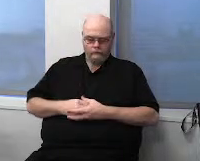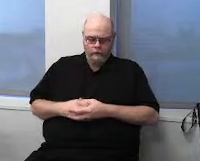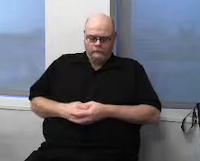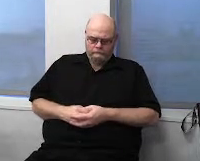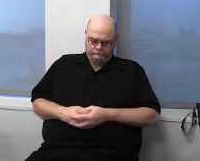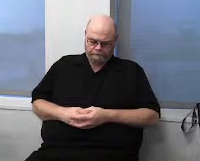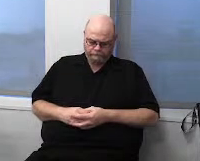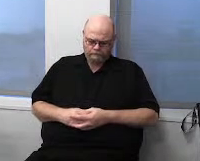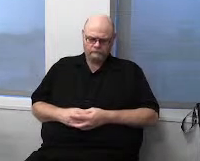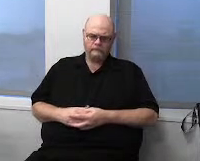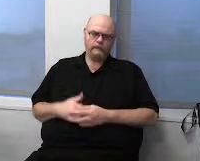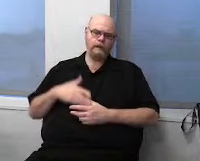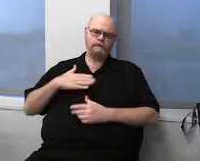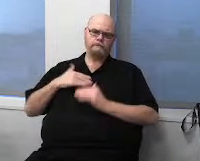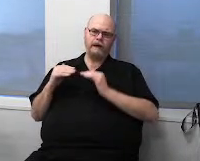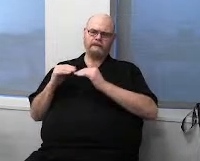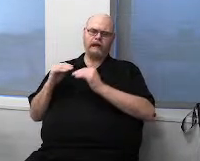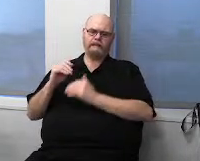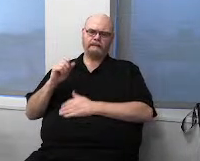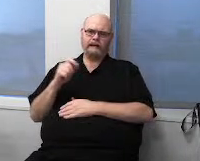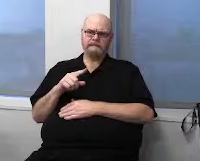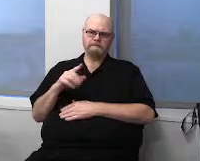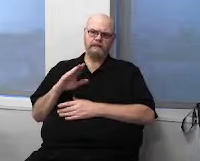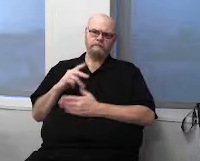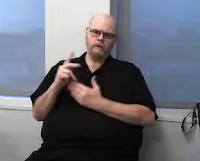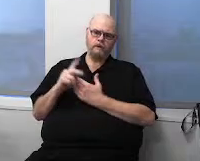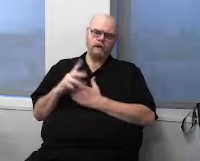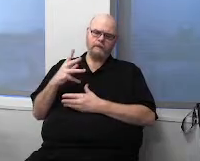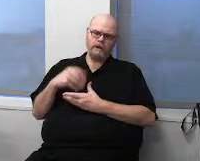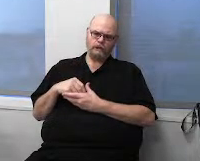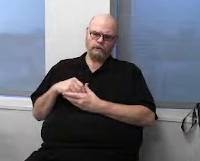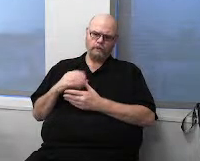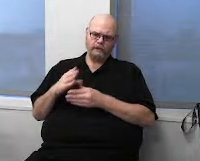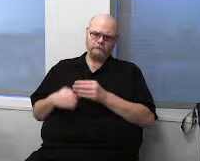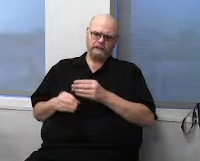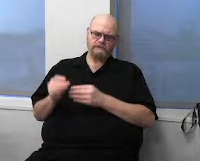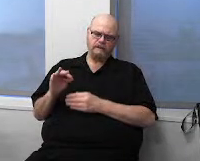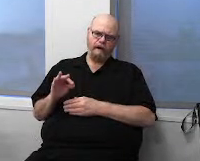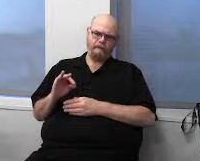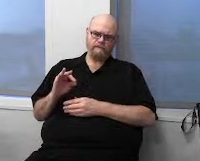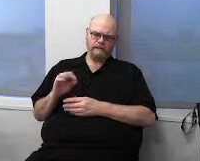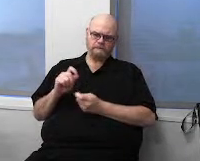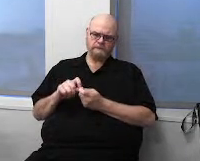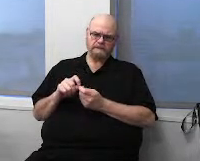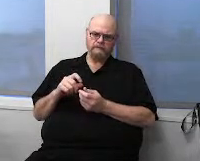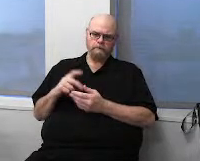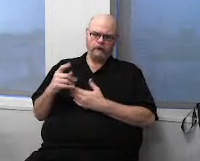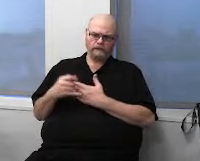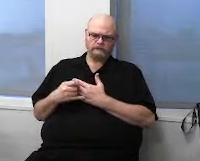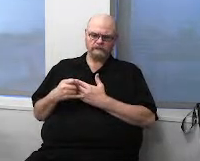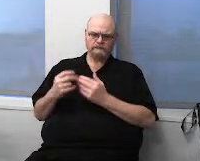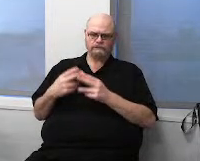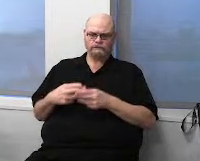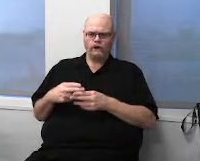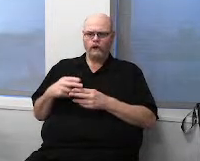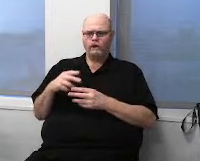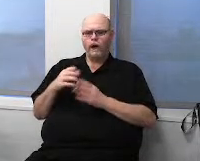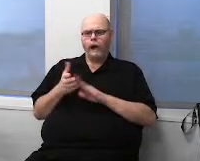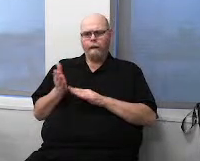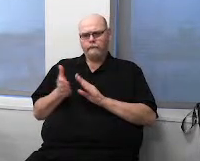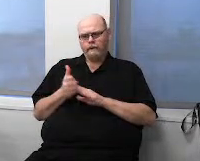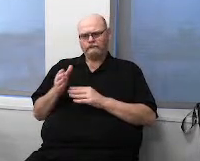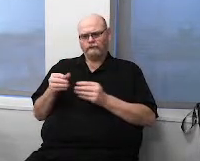Now, as my colleague was asking about, this program also includes the completion of certain projects